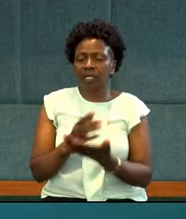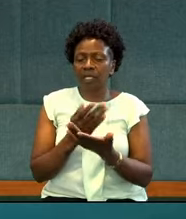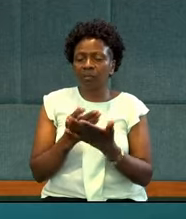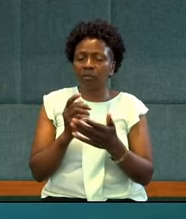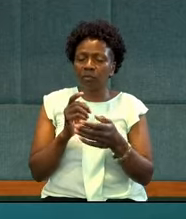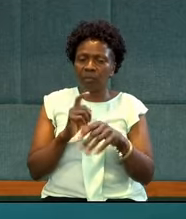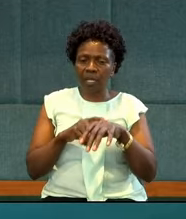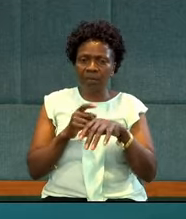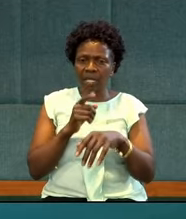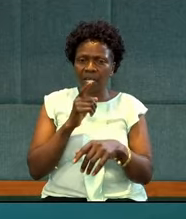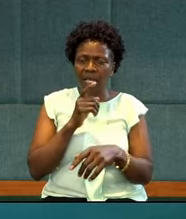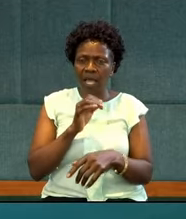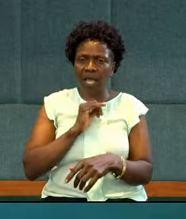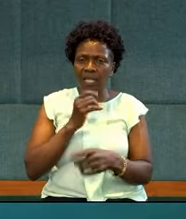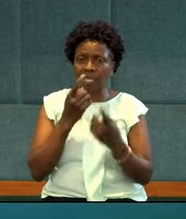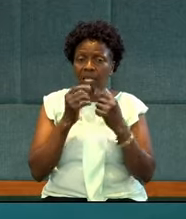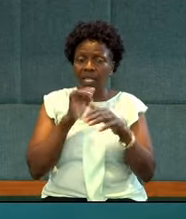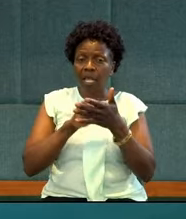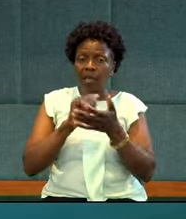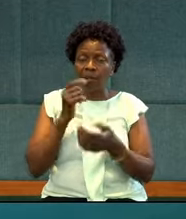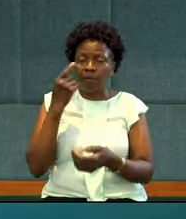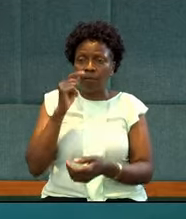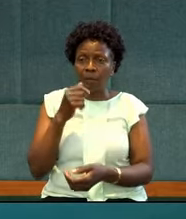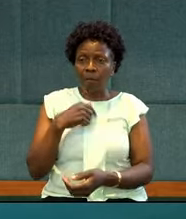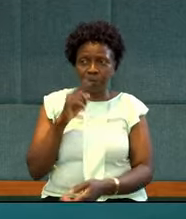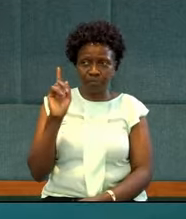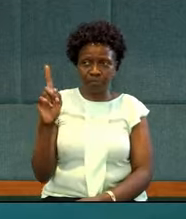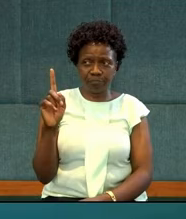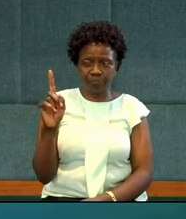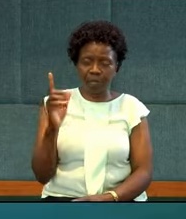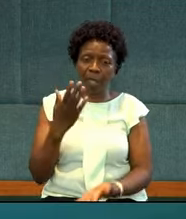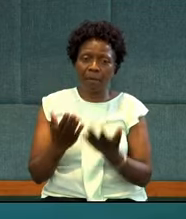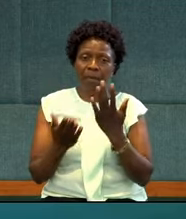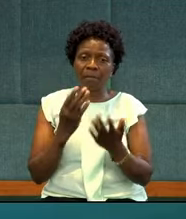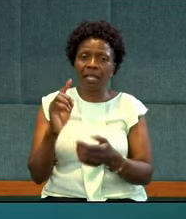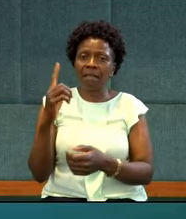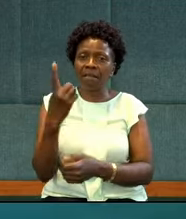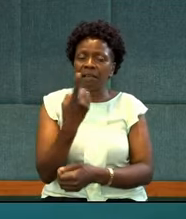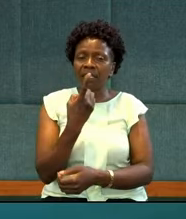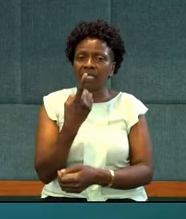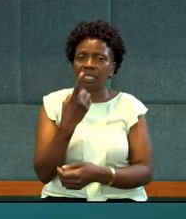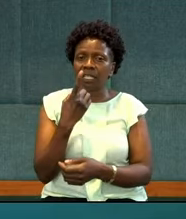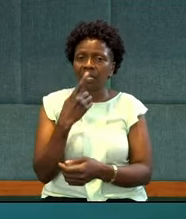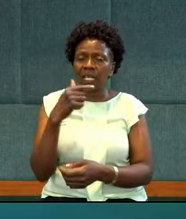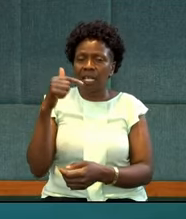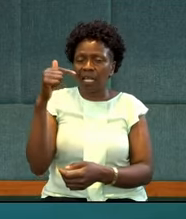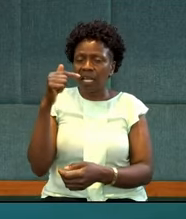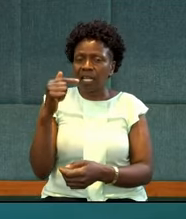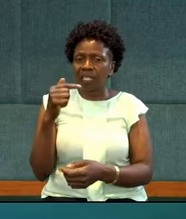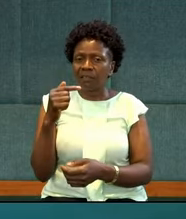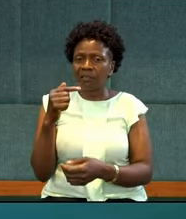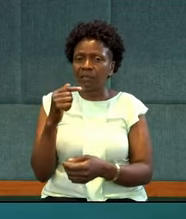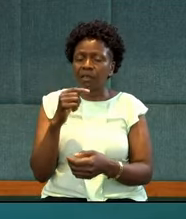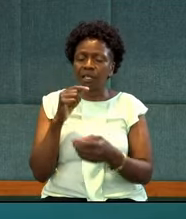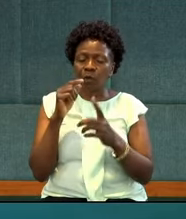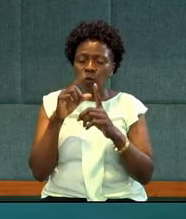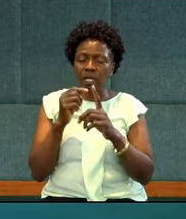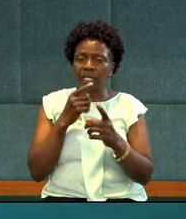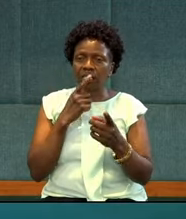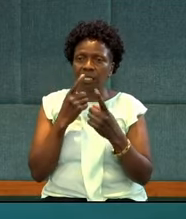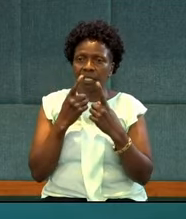Sometimes I say that for me is perhaps the first negative statement that God made in